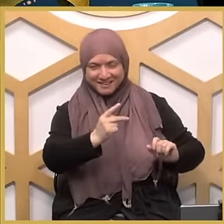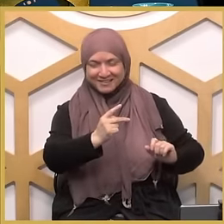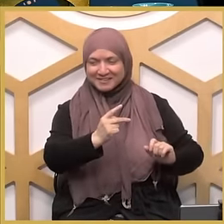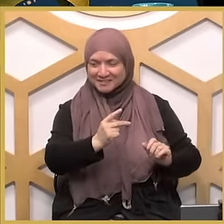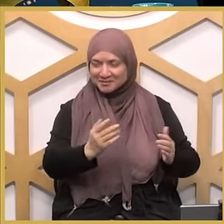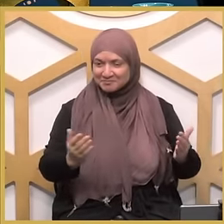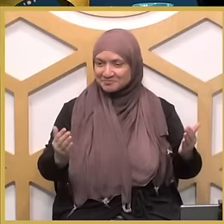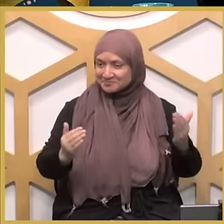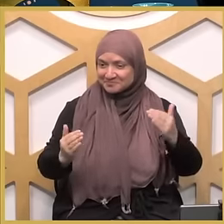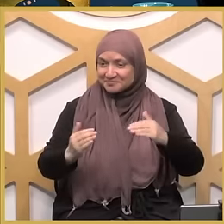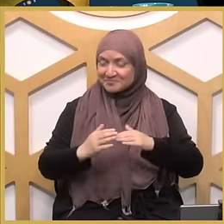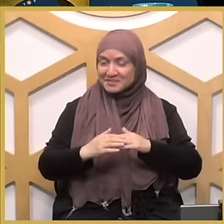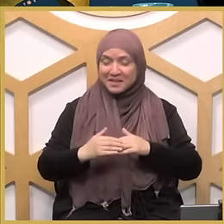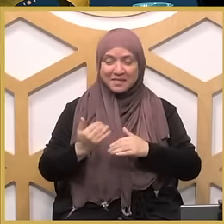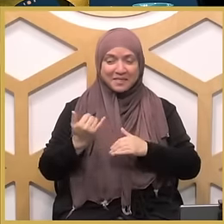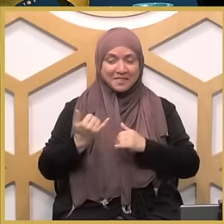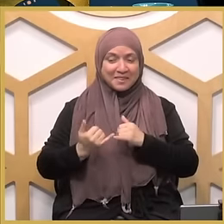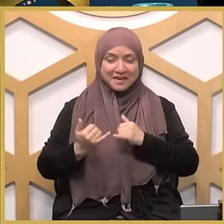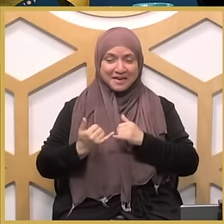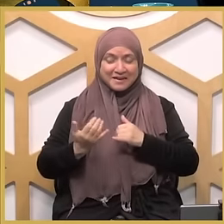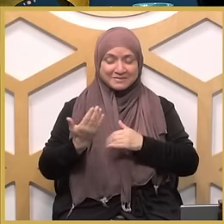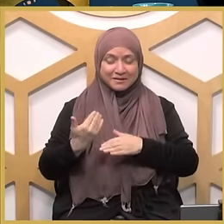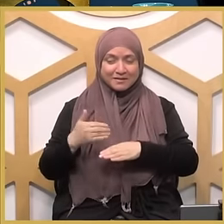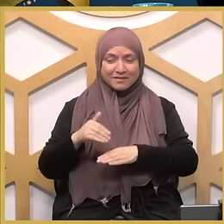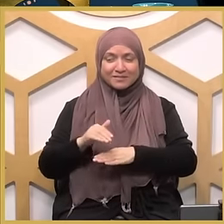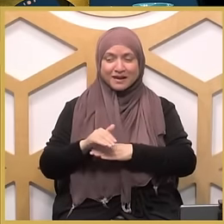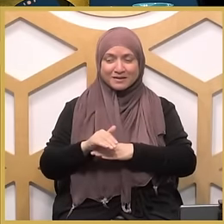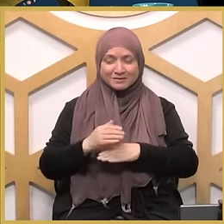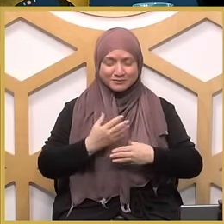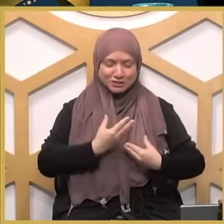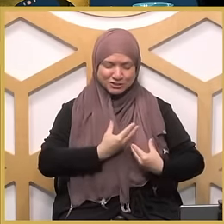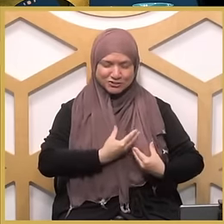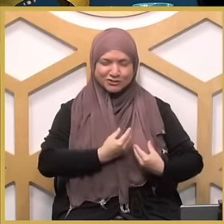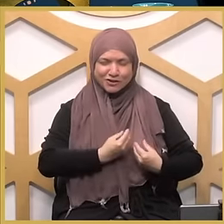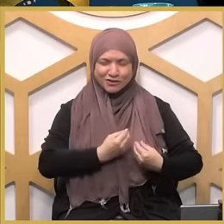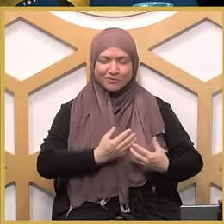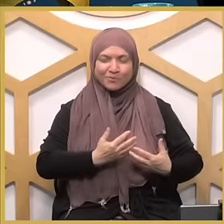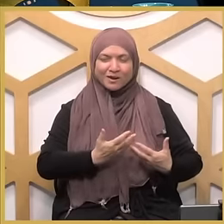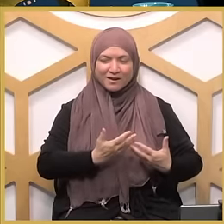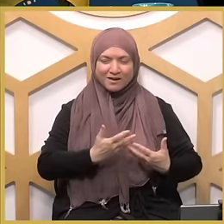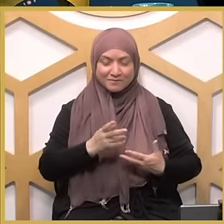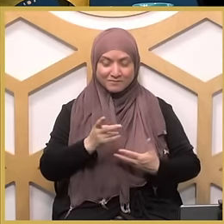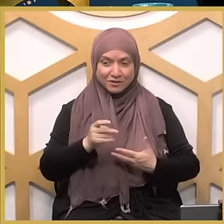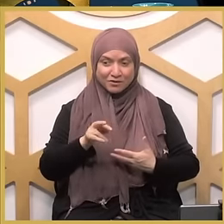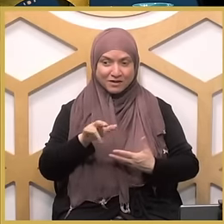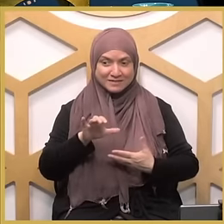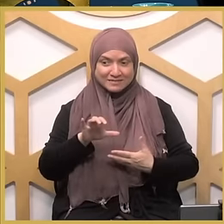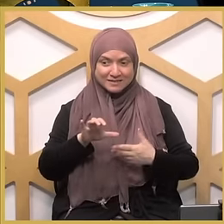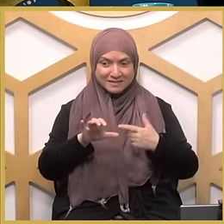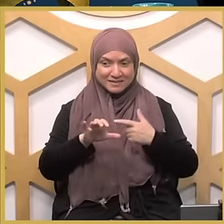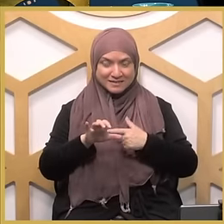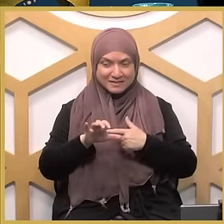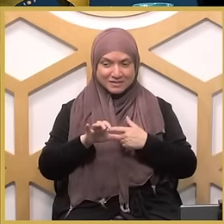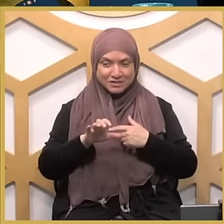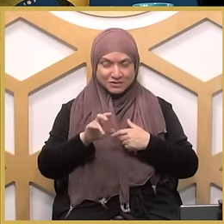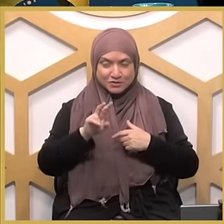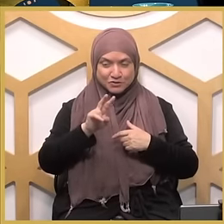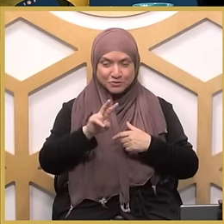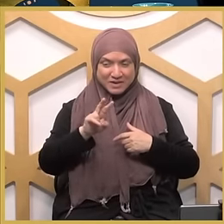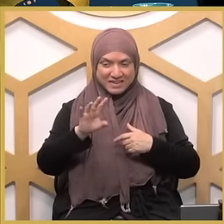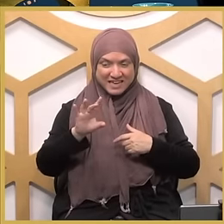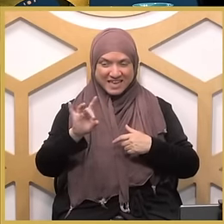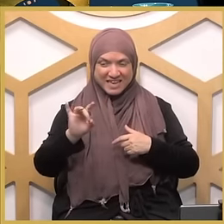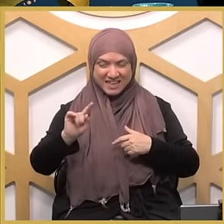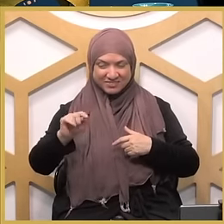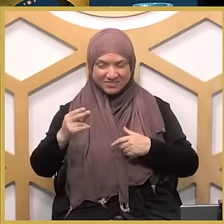this very blessed, hopefully inshallah tabaraka wa ta'ala, by the grace of Allah Azza wa Jalla, the 28th night of the month of Ramadan. May Allah subhanahu wa ta'ala make us